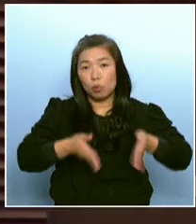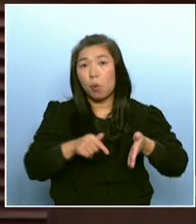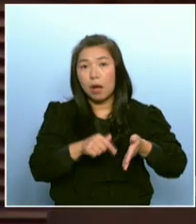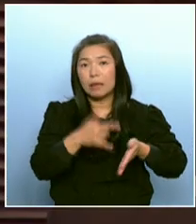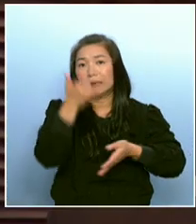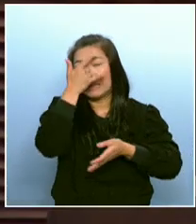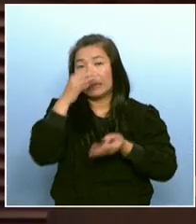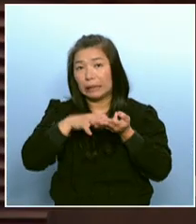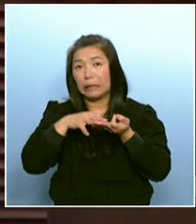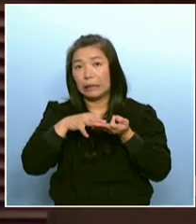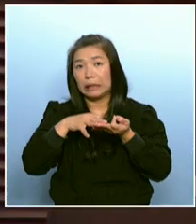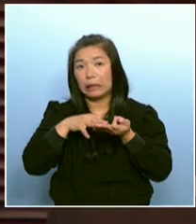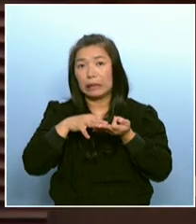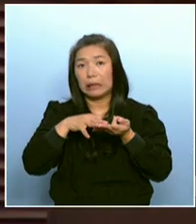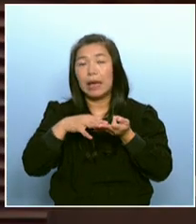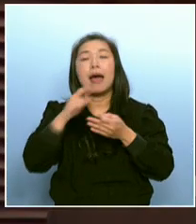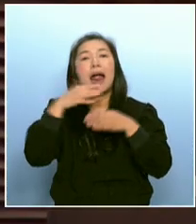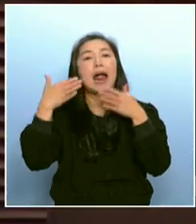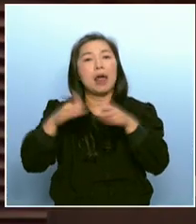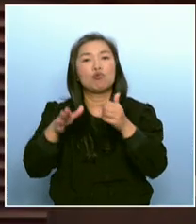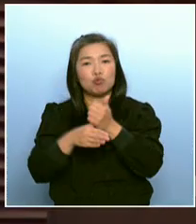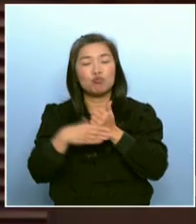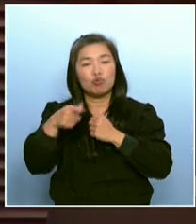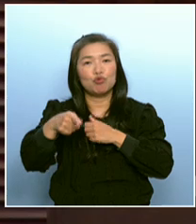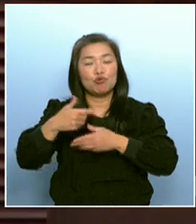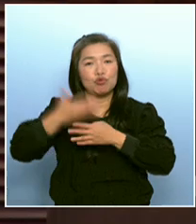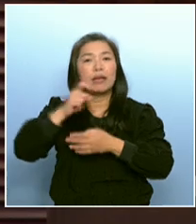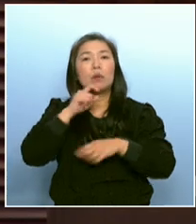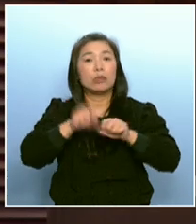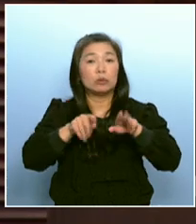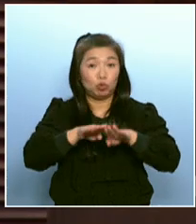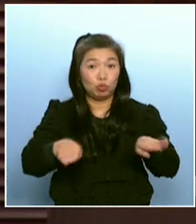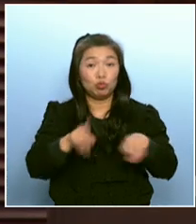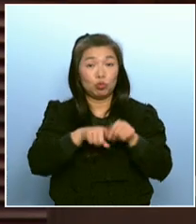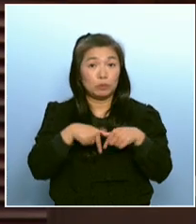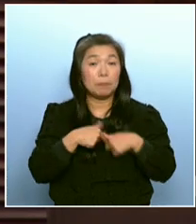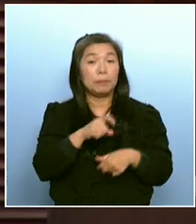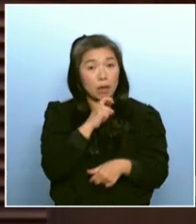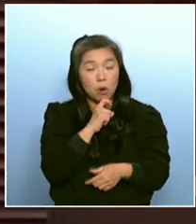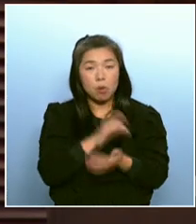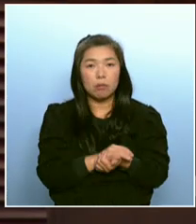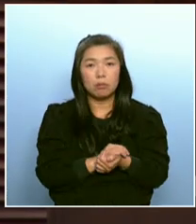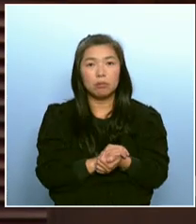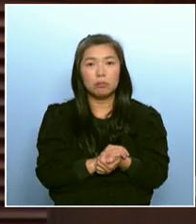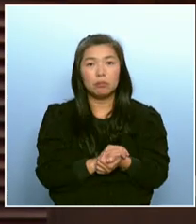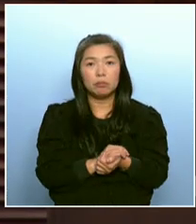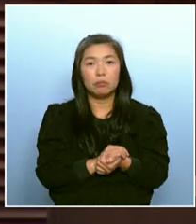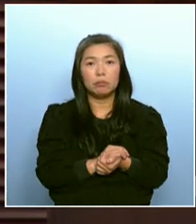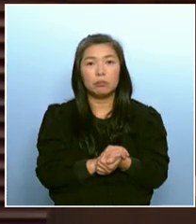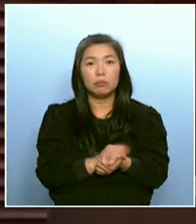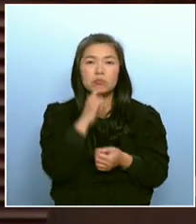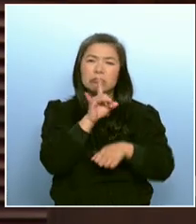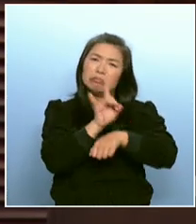a number of facilities in Pek One Road, as well as in other housing estates in